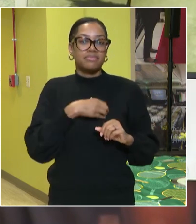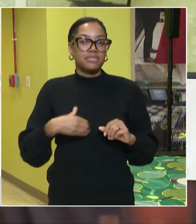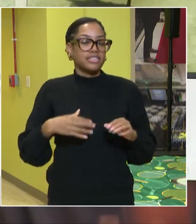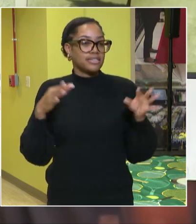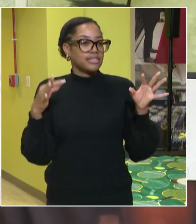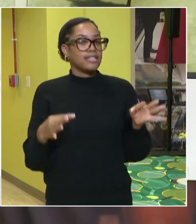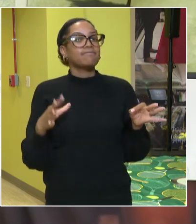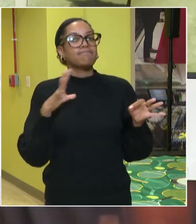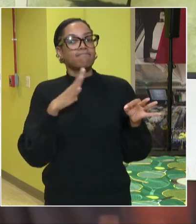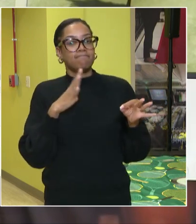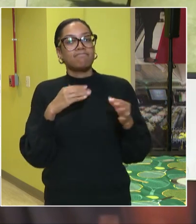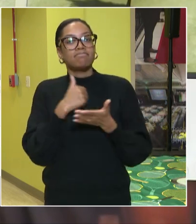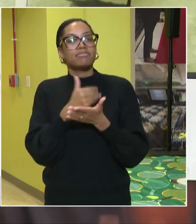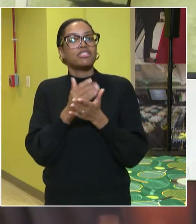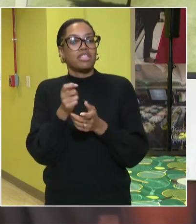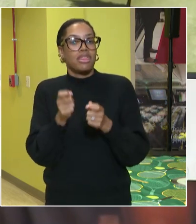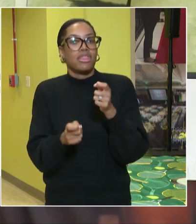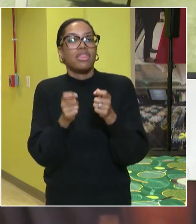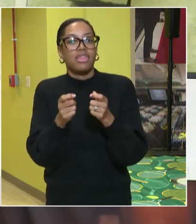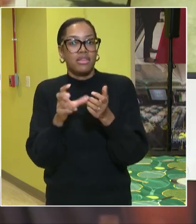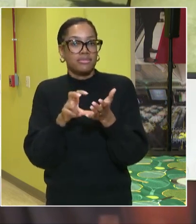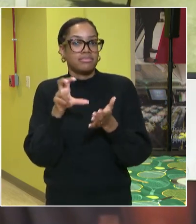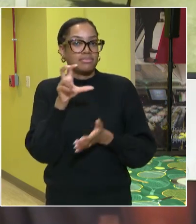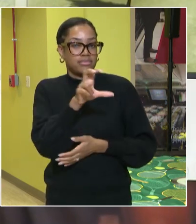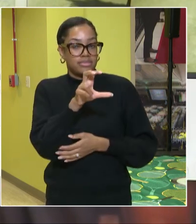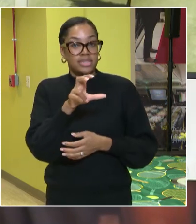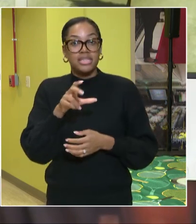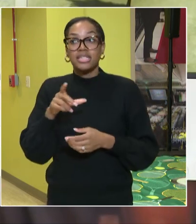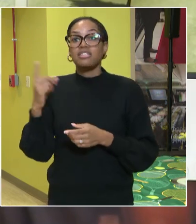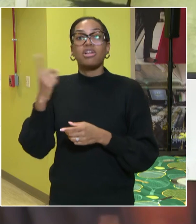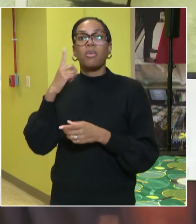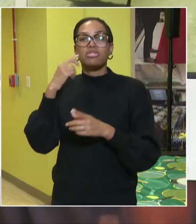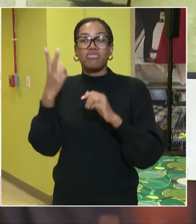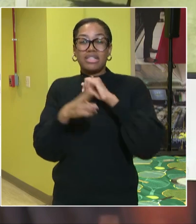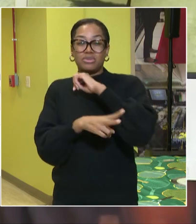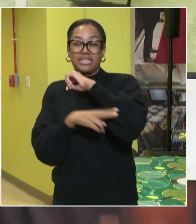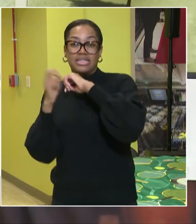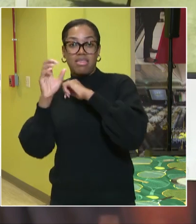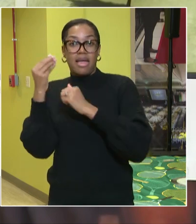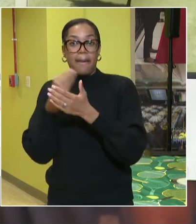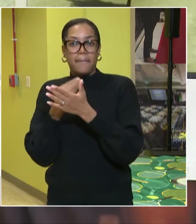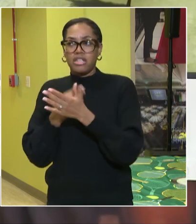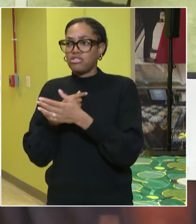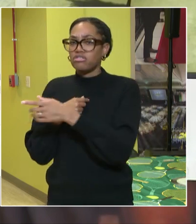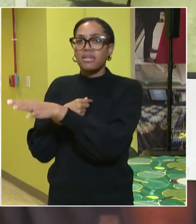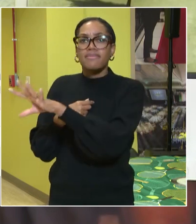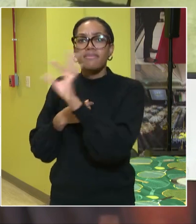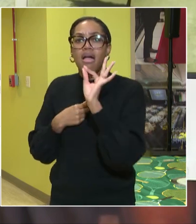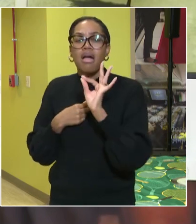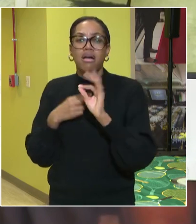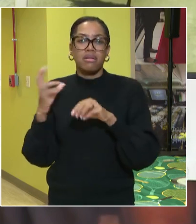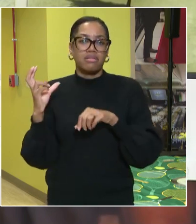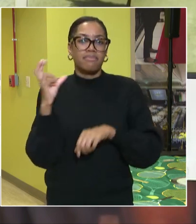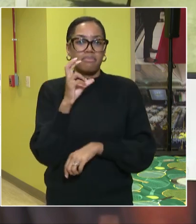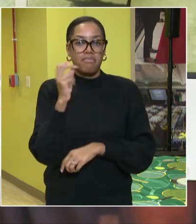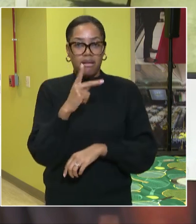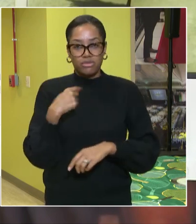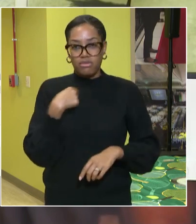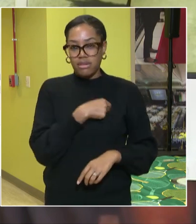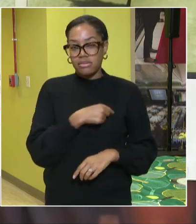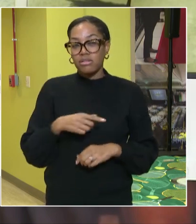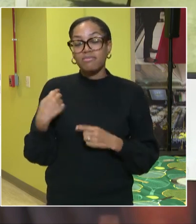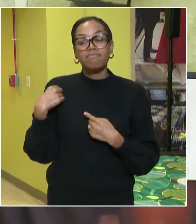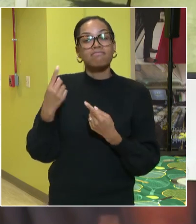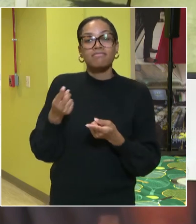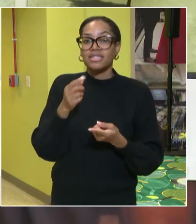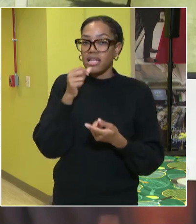it. And then when someone tried to take it, then she found it and gave it back to us. So it hasn't been an easy street. But beyond that, yes, she